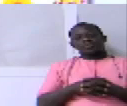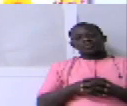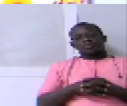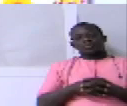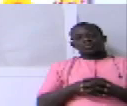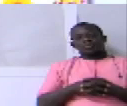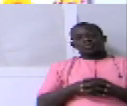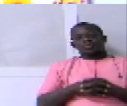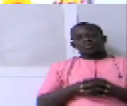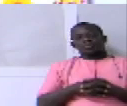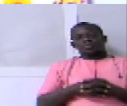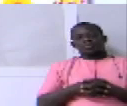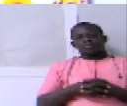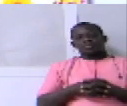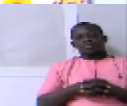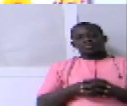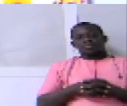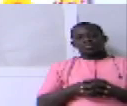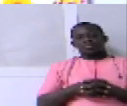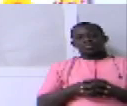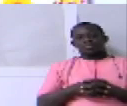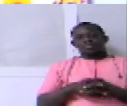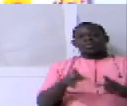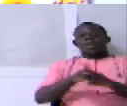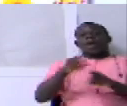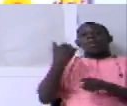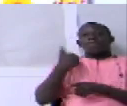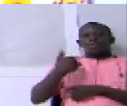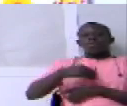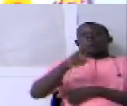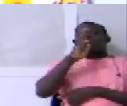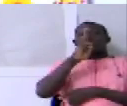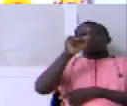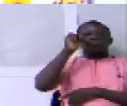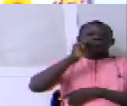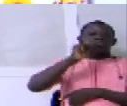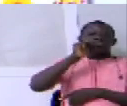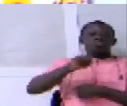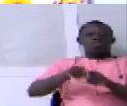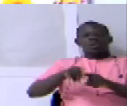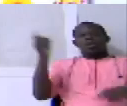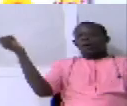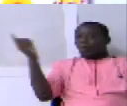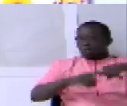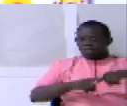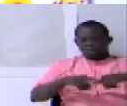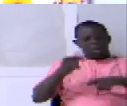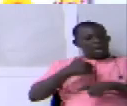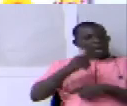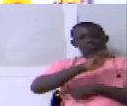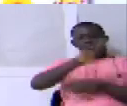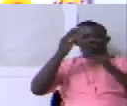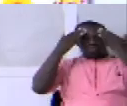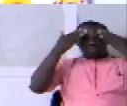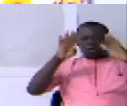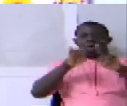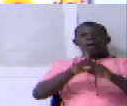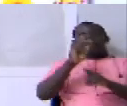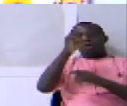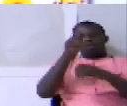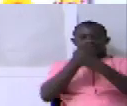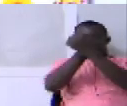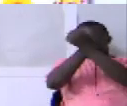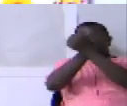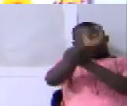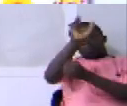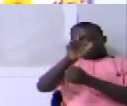they were used to assist to punish, I don't know, but these were the prisoners that were brought. Menu ye mate be makoyro ke